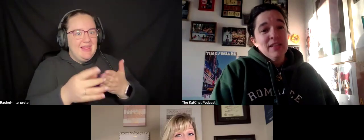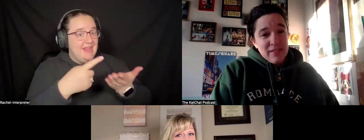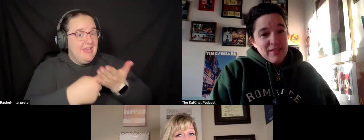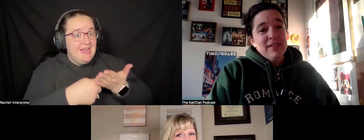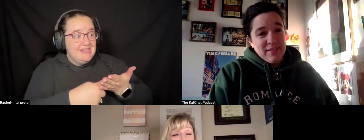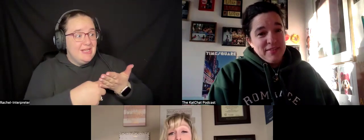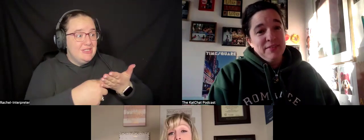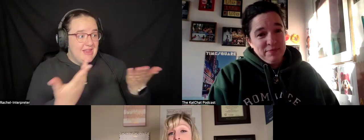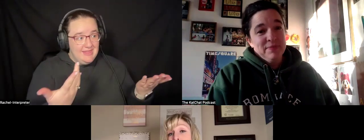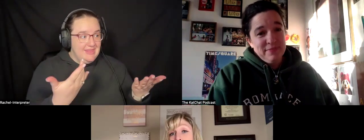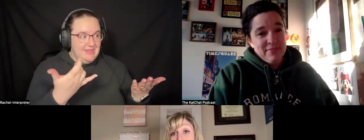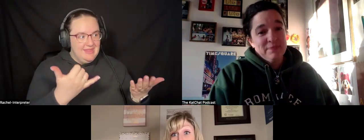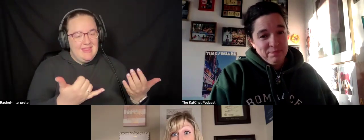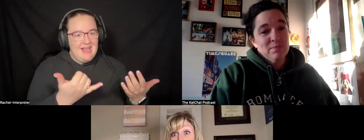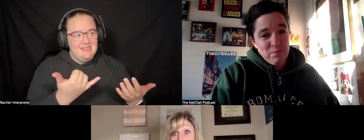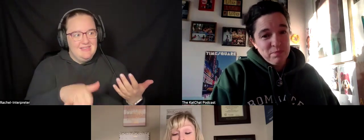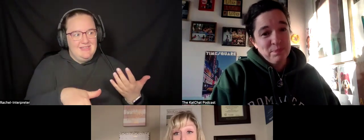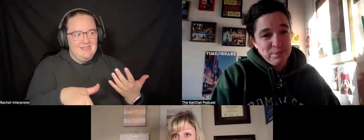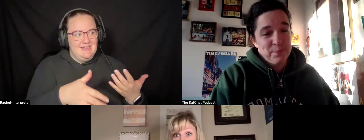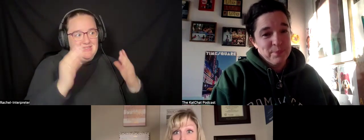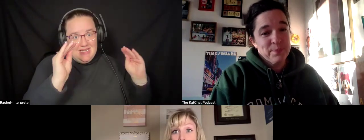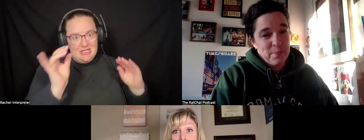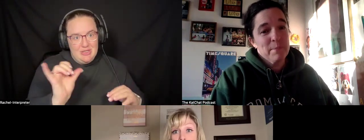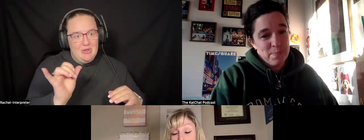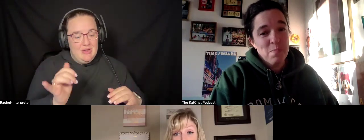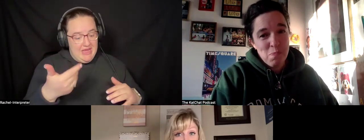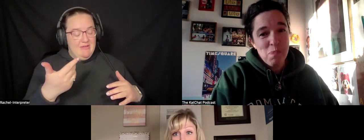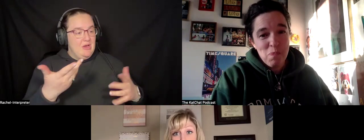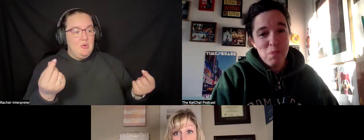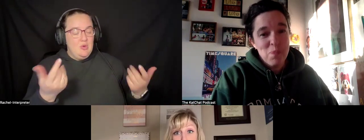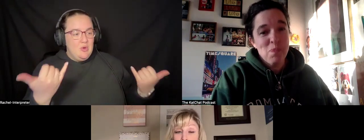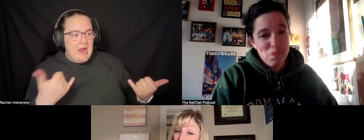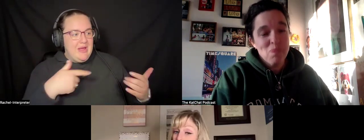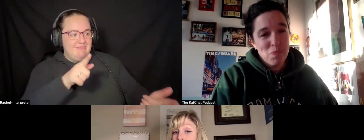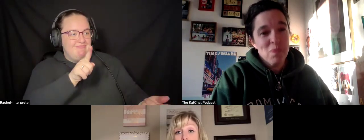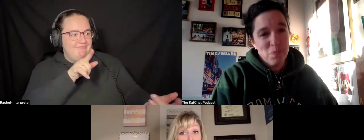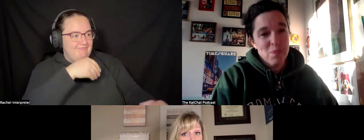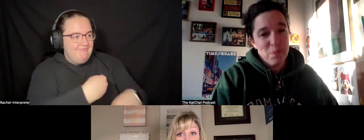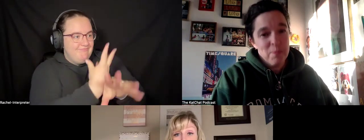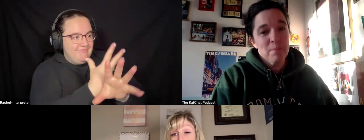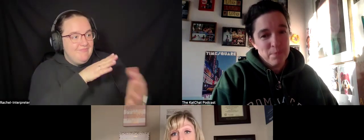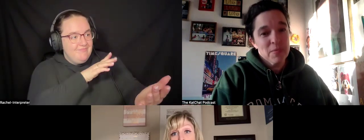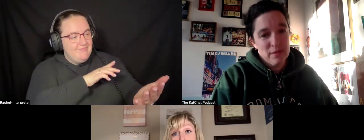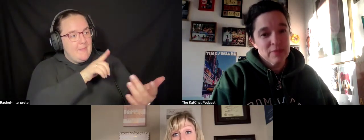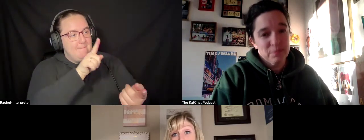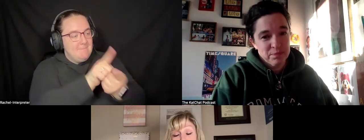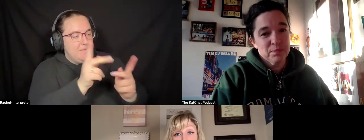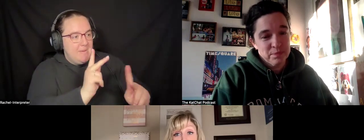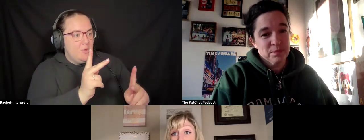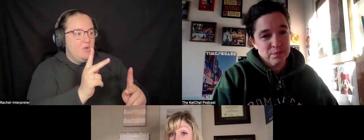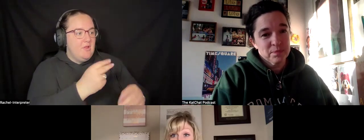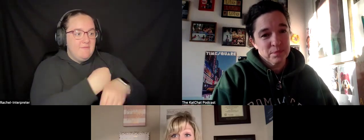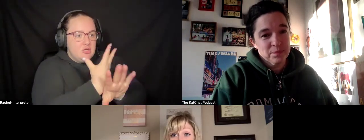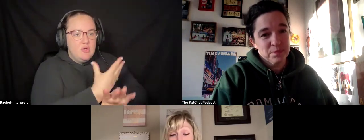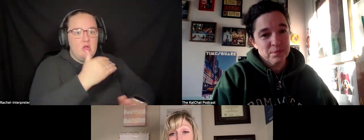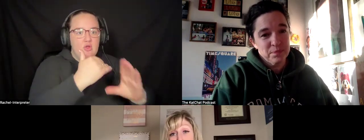that's what a lot of what it is. And even what I do now is a lot of this. I'm just meeting with people virtually or via email. You're still